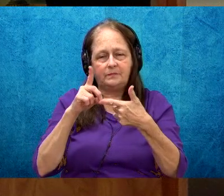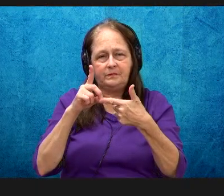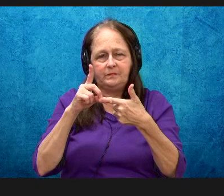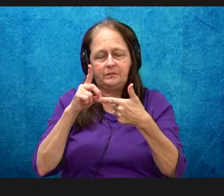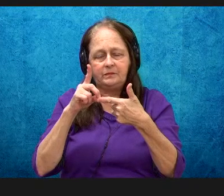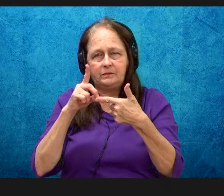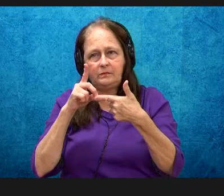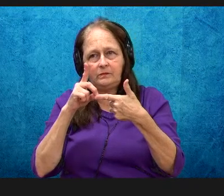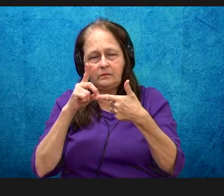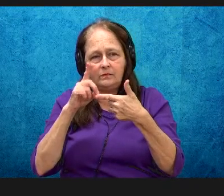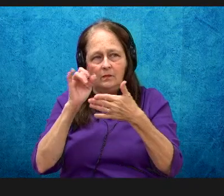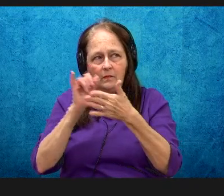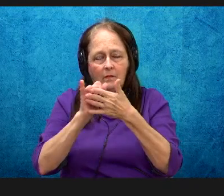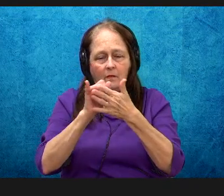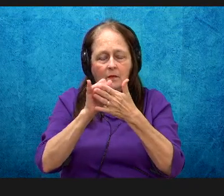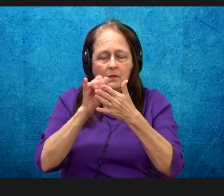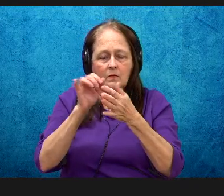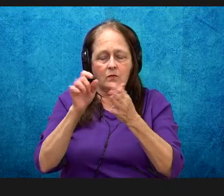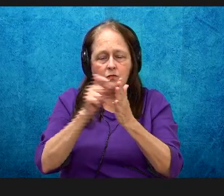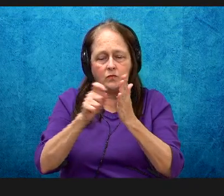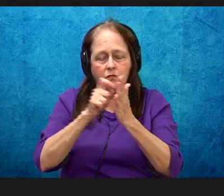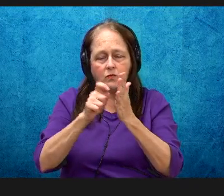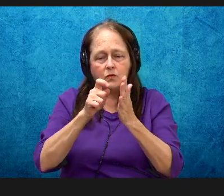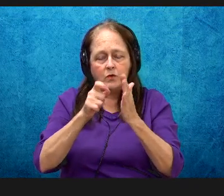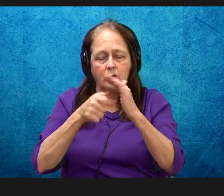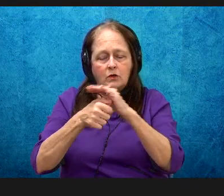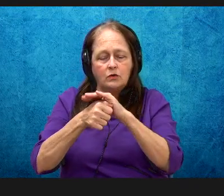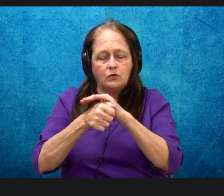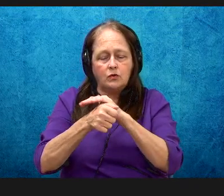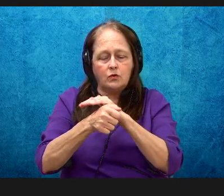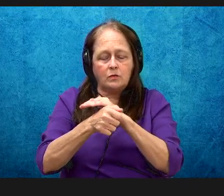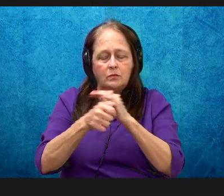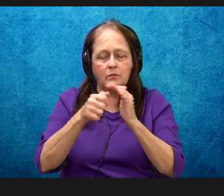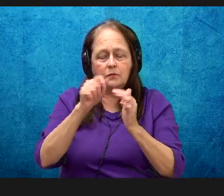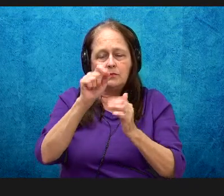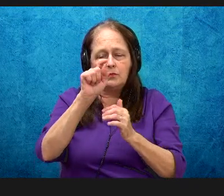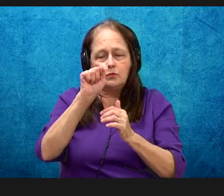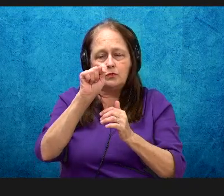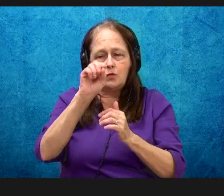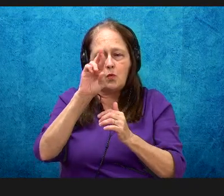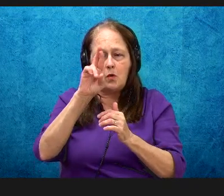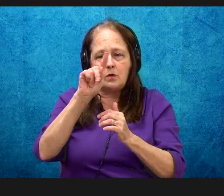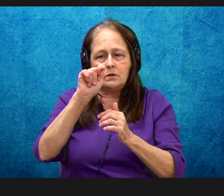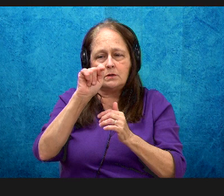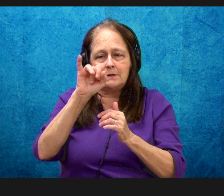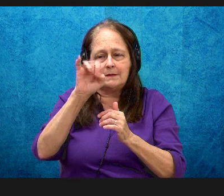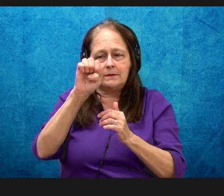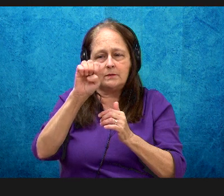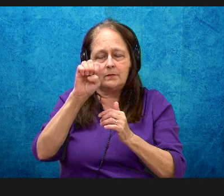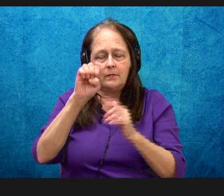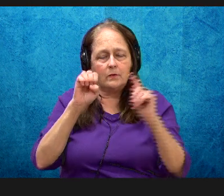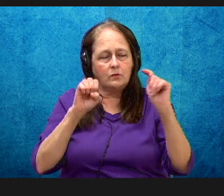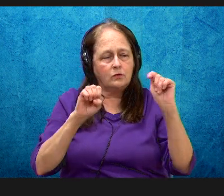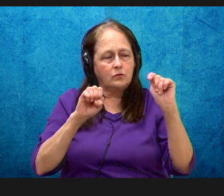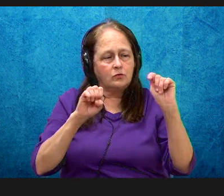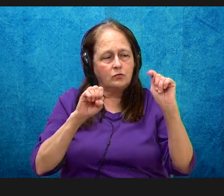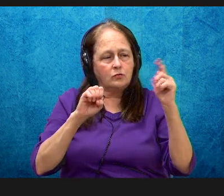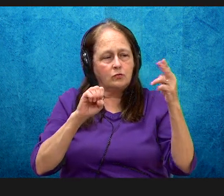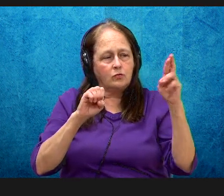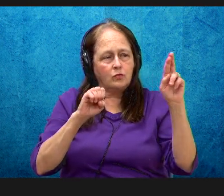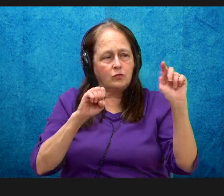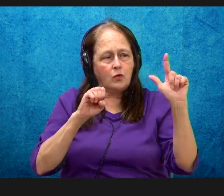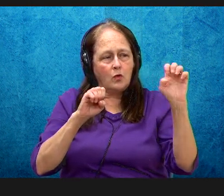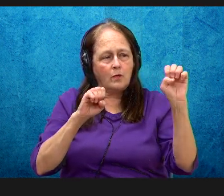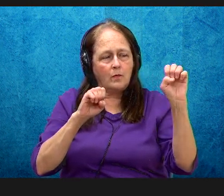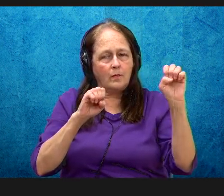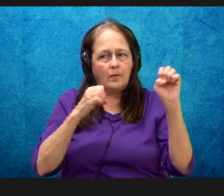C, the author explains that tortoises are stronger than turtles because they live longer. Sounds